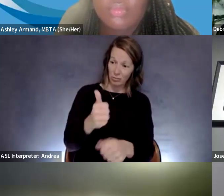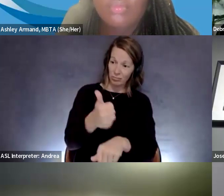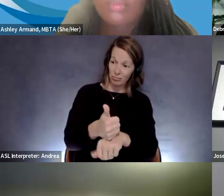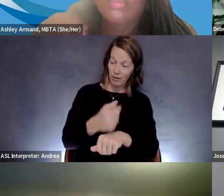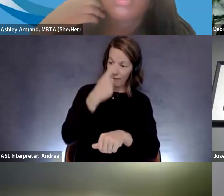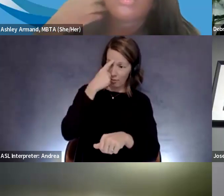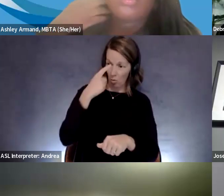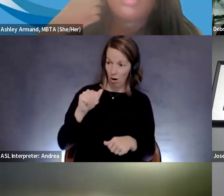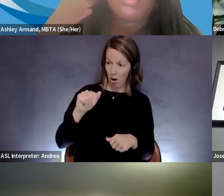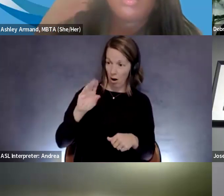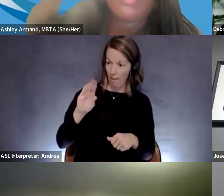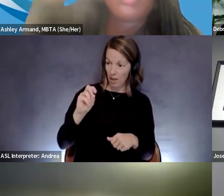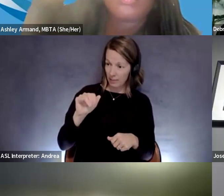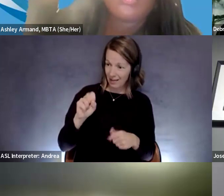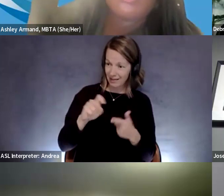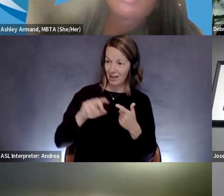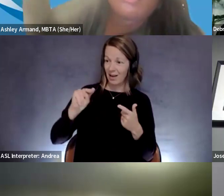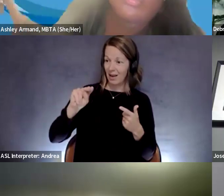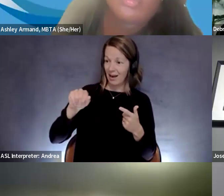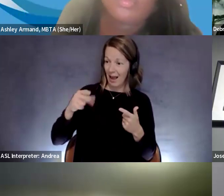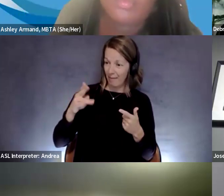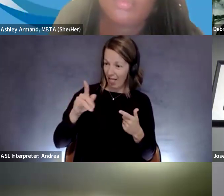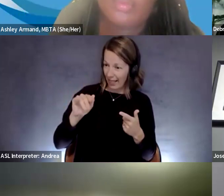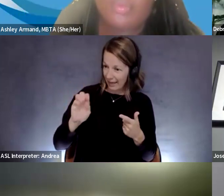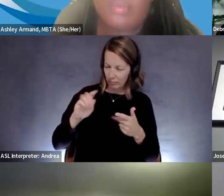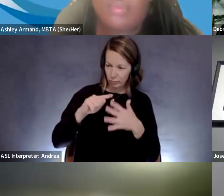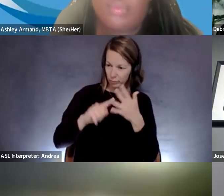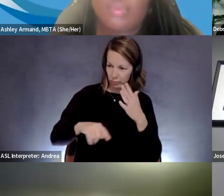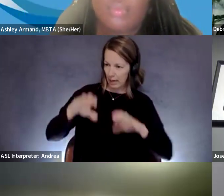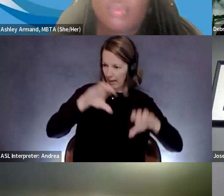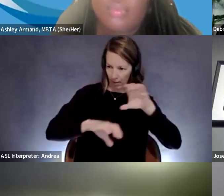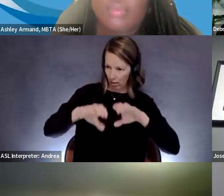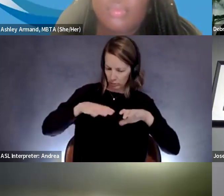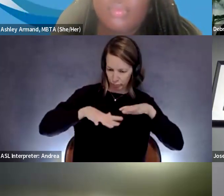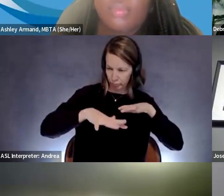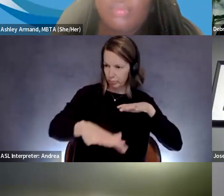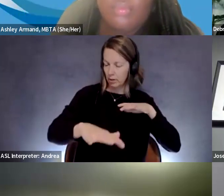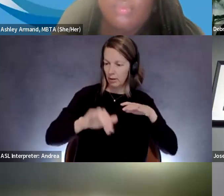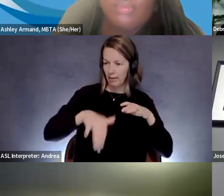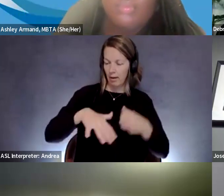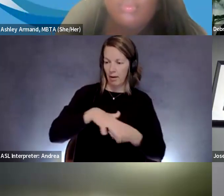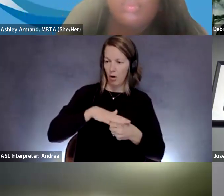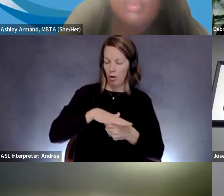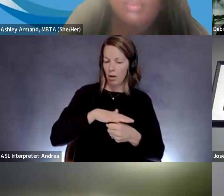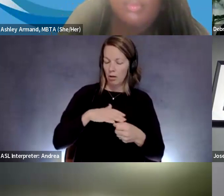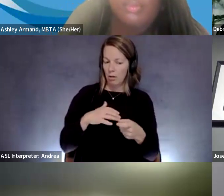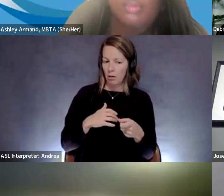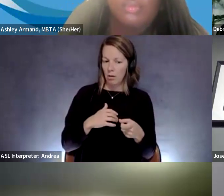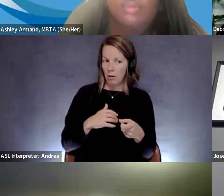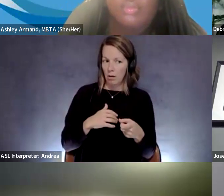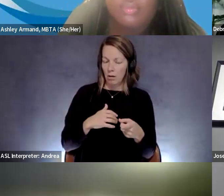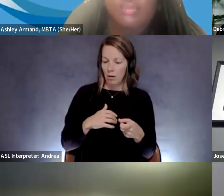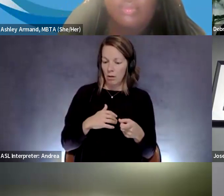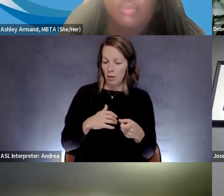for asbestos, naphthalene, whatever the many contaminants that are historically here from the Dewey and